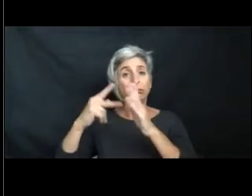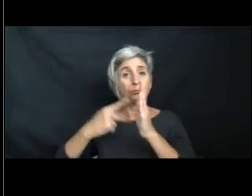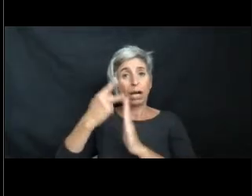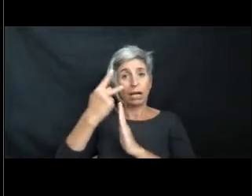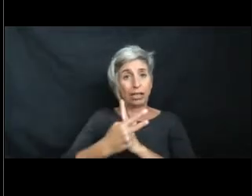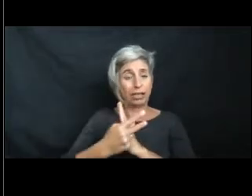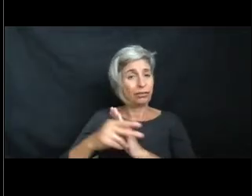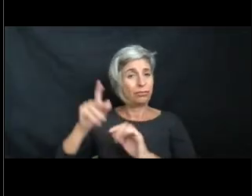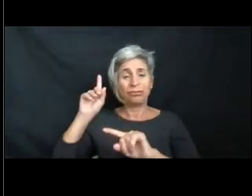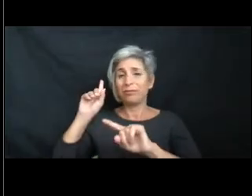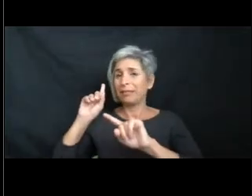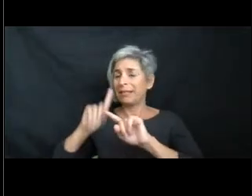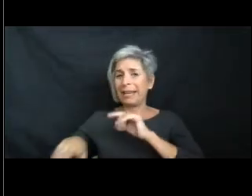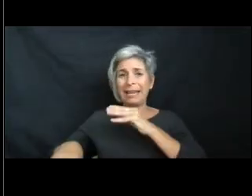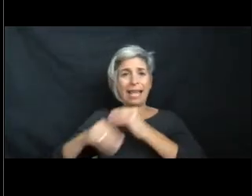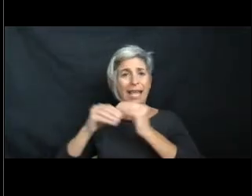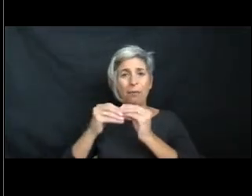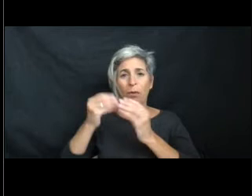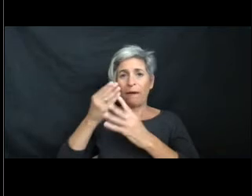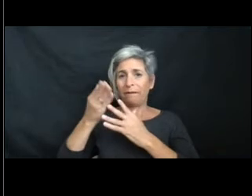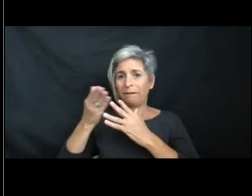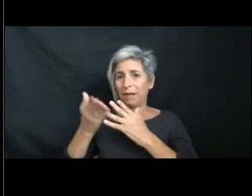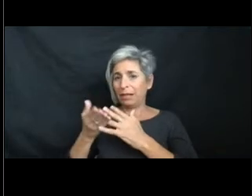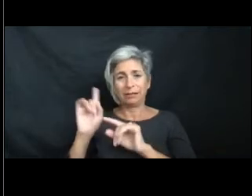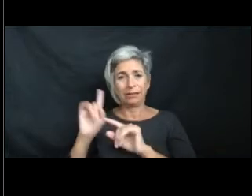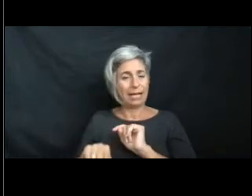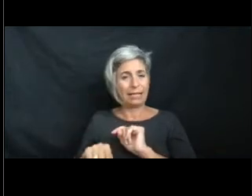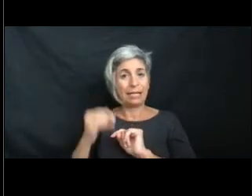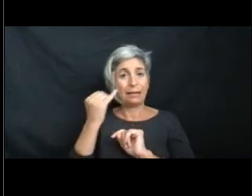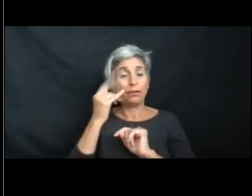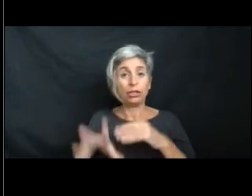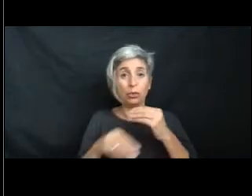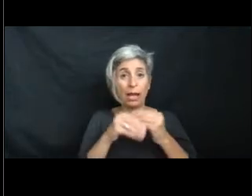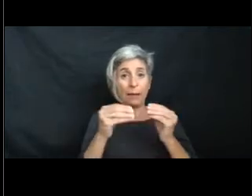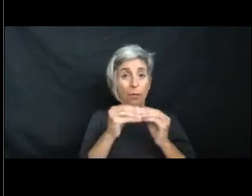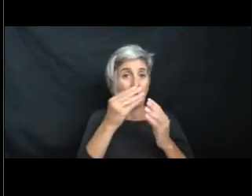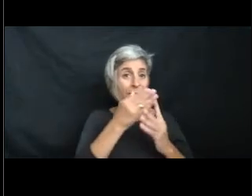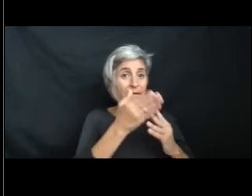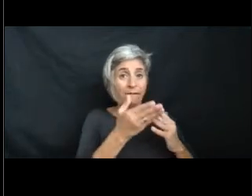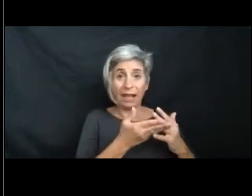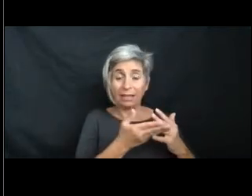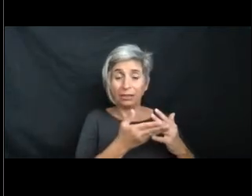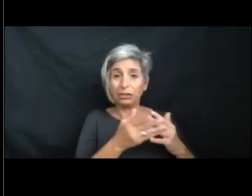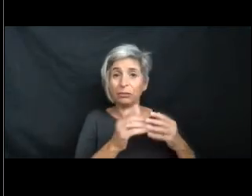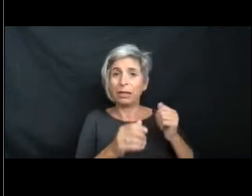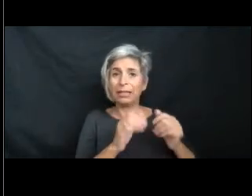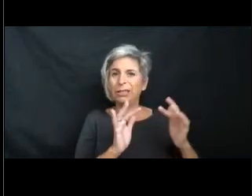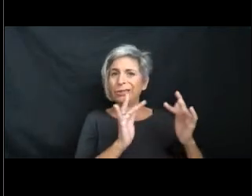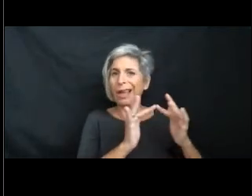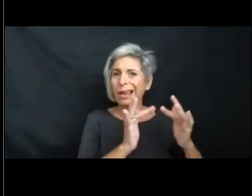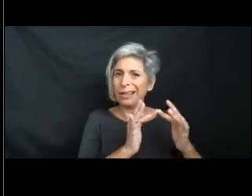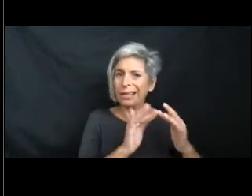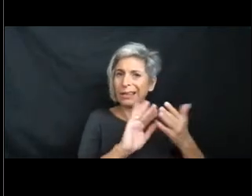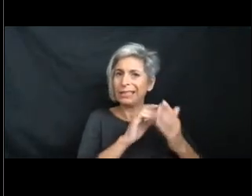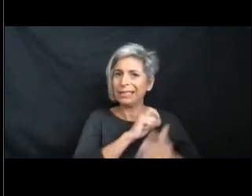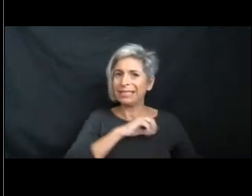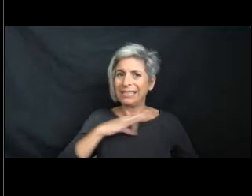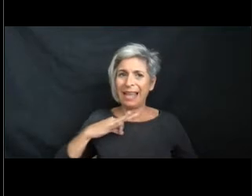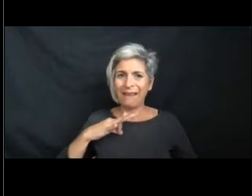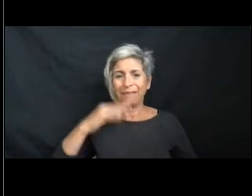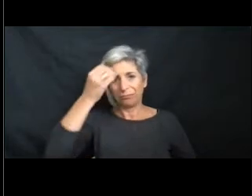cannot add more files to it. So if you need to add some more files, you may need to get a hold of city staff and let them